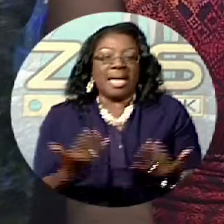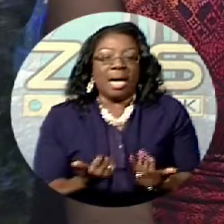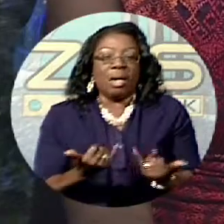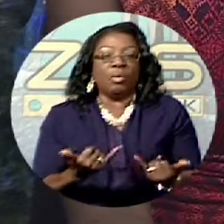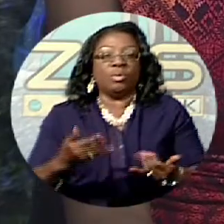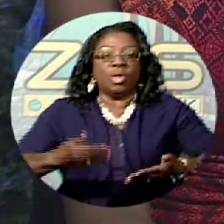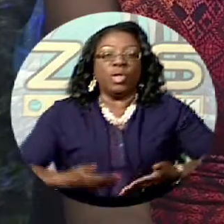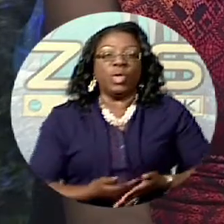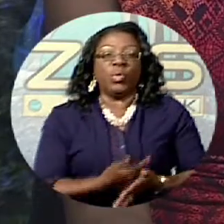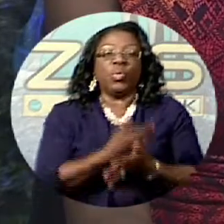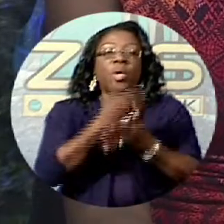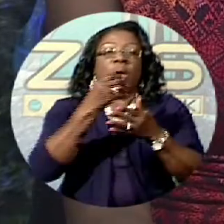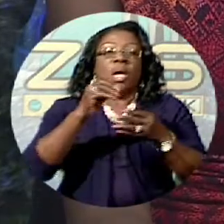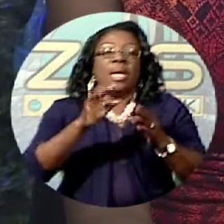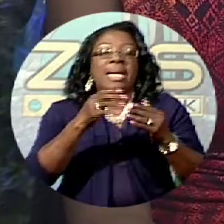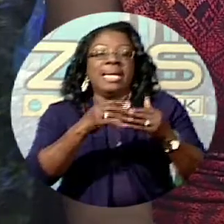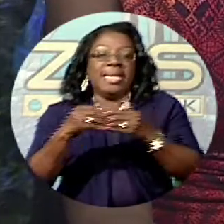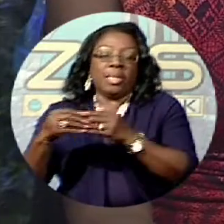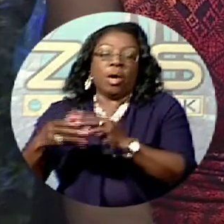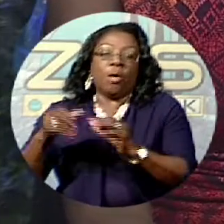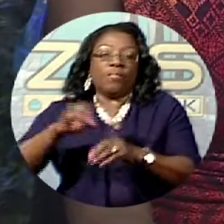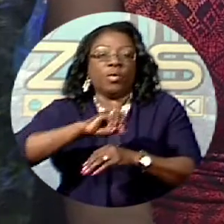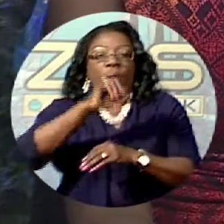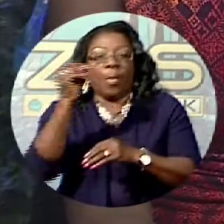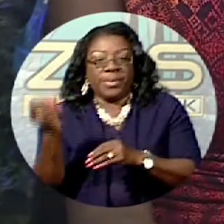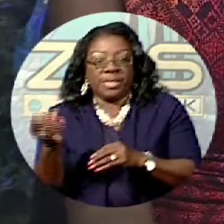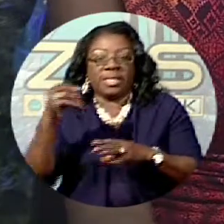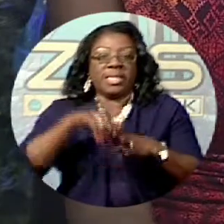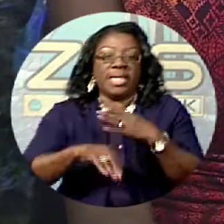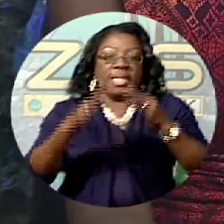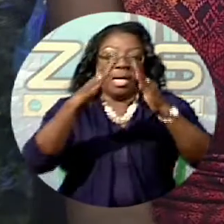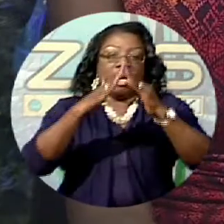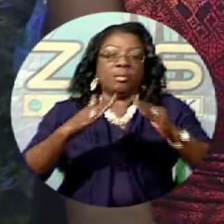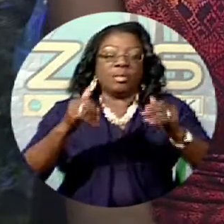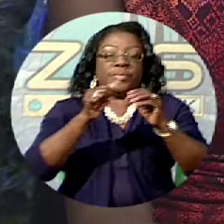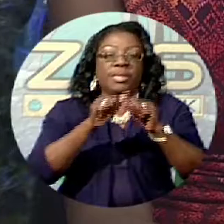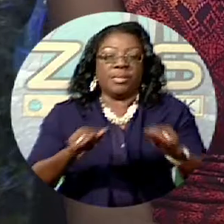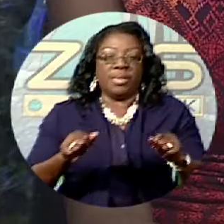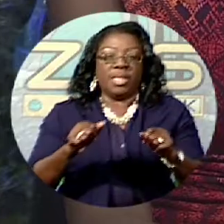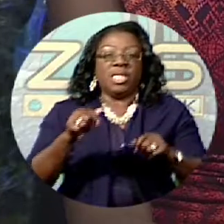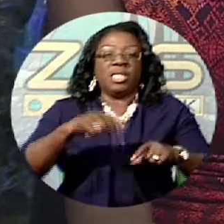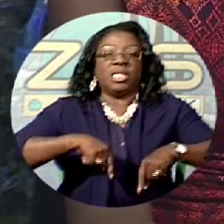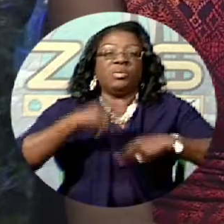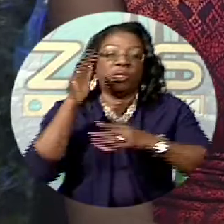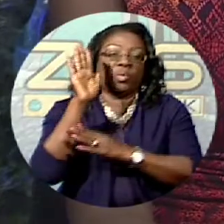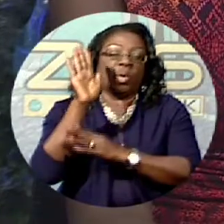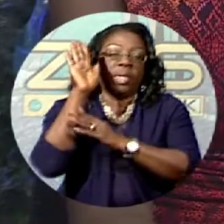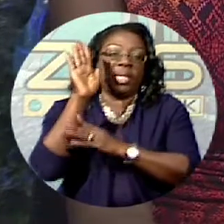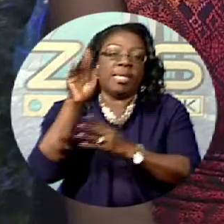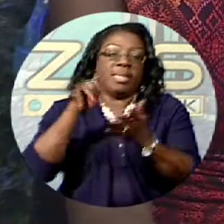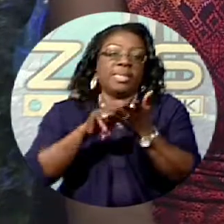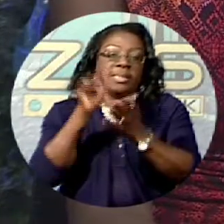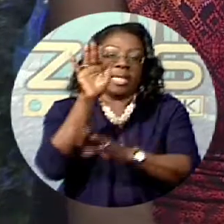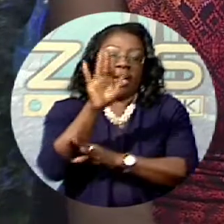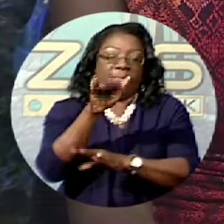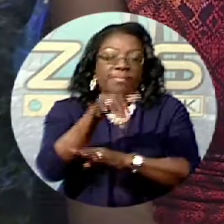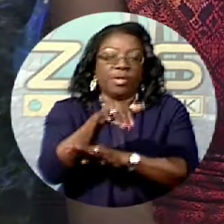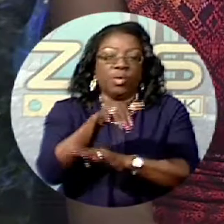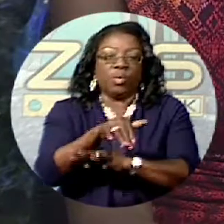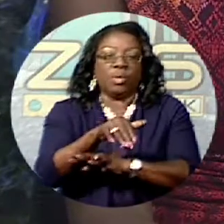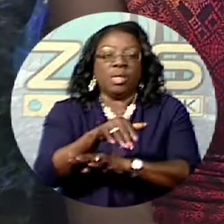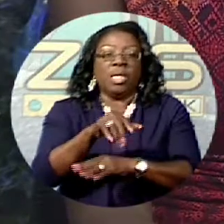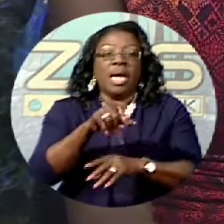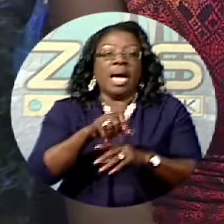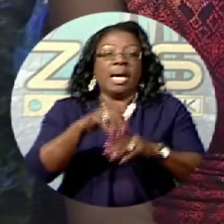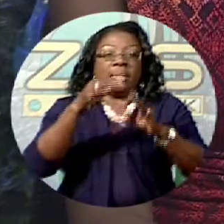by family, friends, and a host of supporters, Butler-Turner received her instrument of appointment from Governor General Her Excellency Dame Margaret Pindling